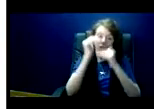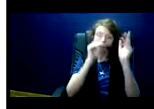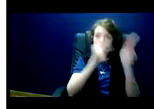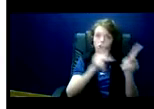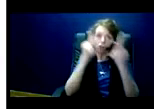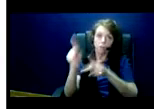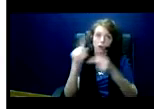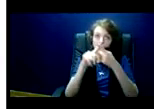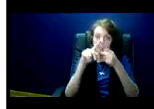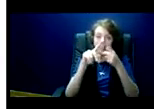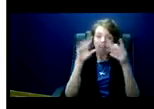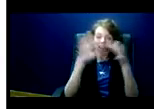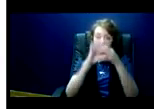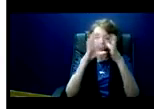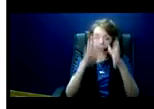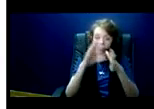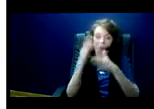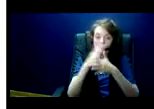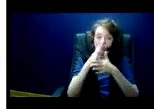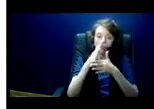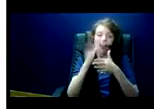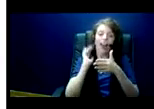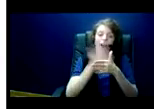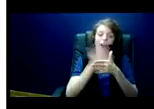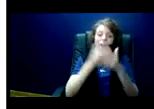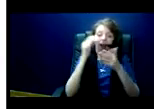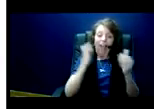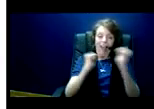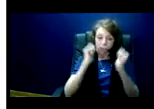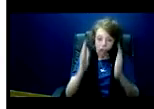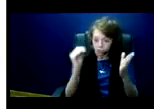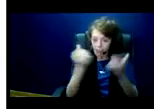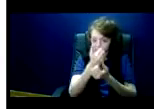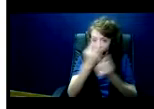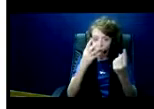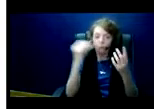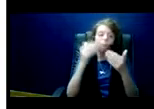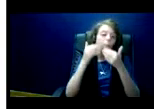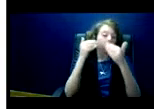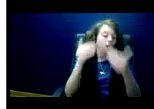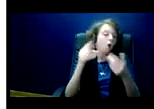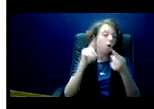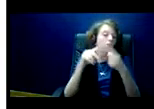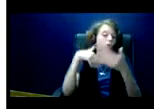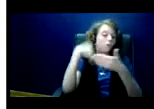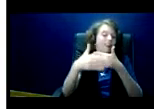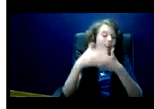person, between our actors and everybody else in our community. And we can go to the next